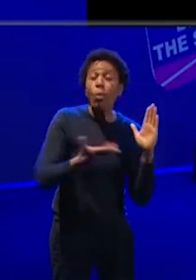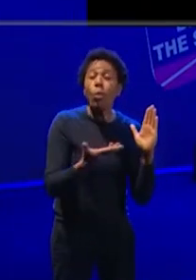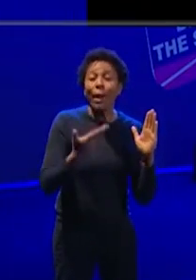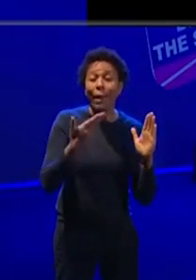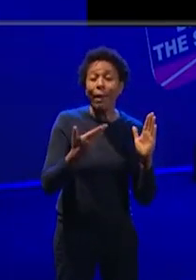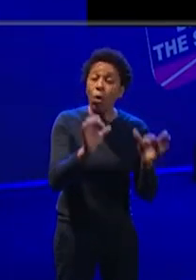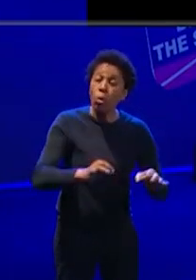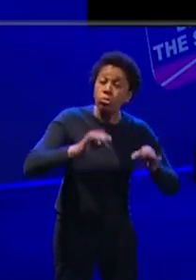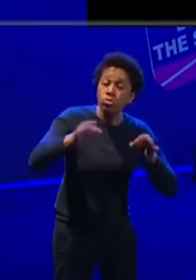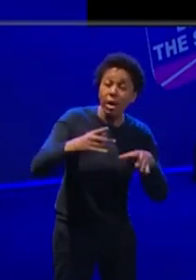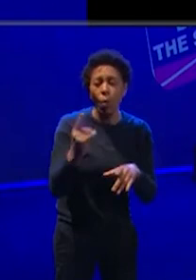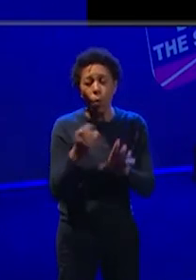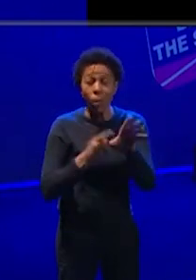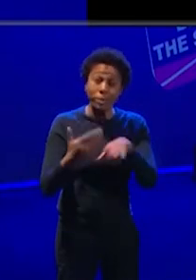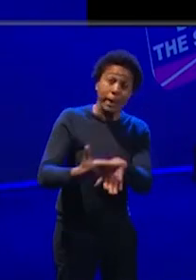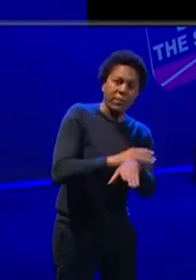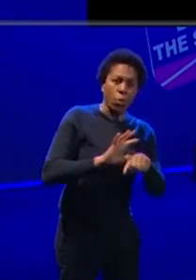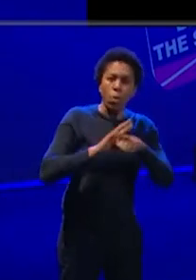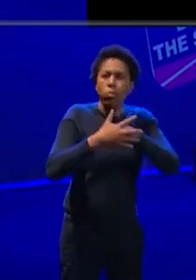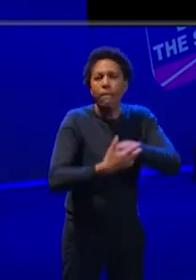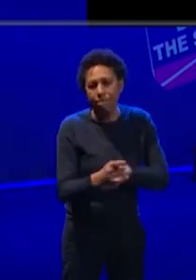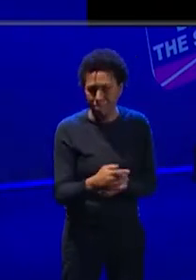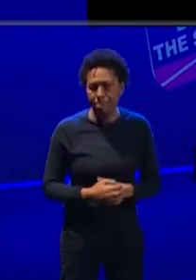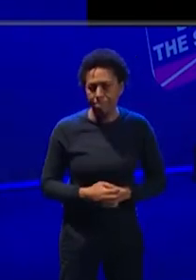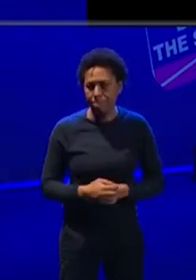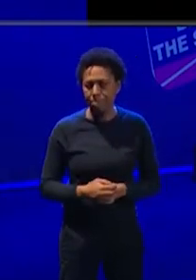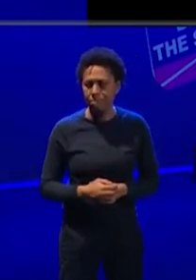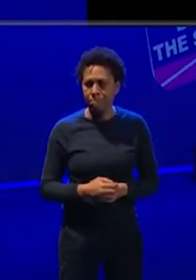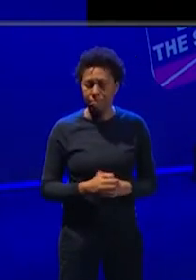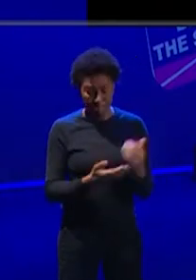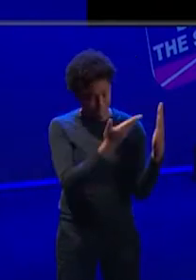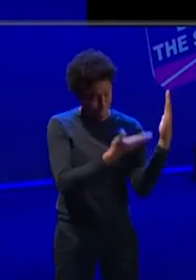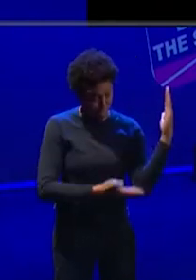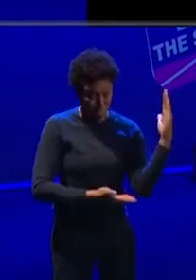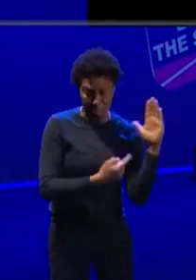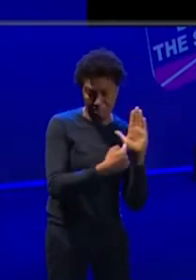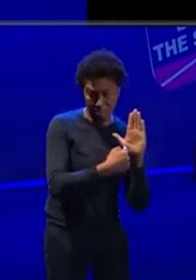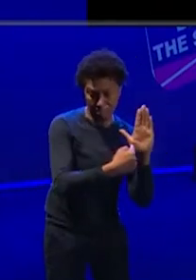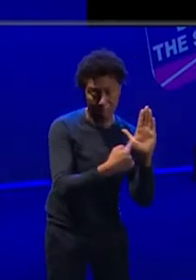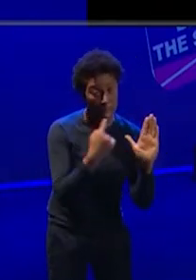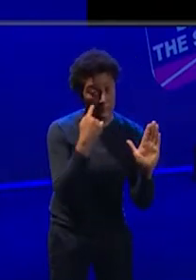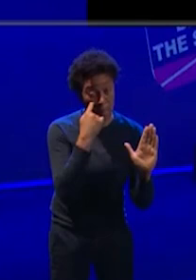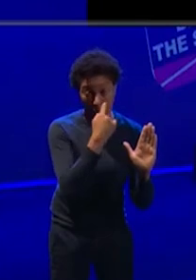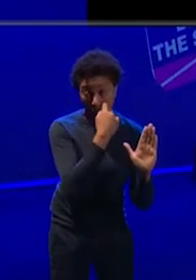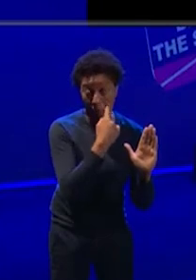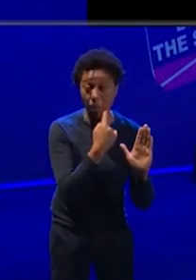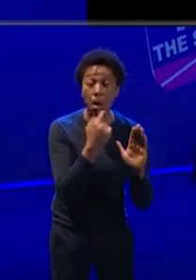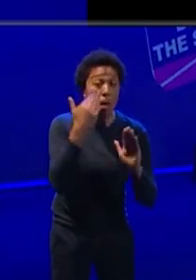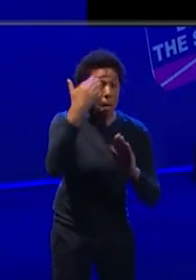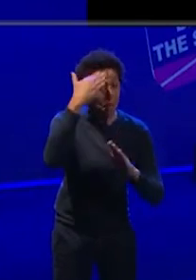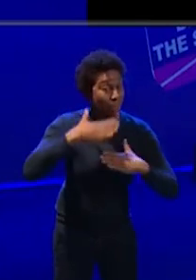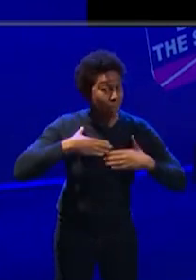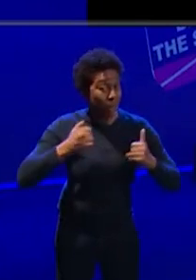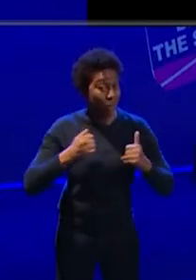year before the pandemic came out that showed that mental health among backstage workers